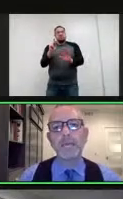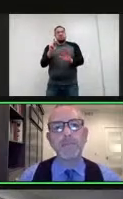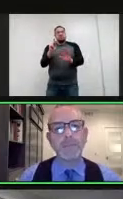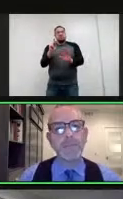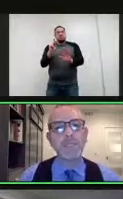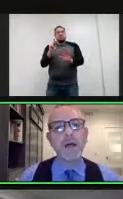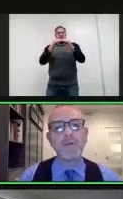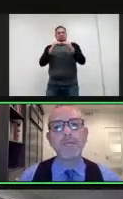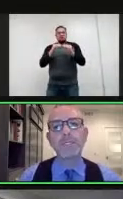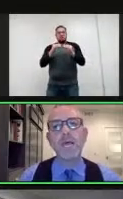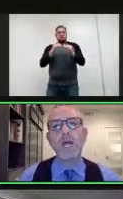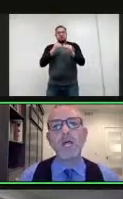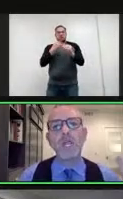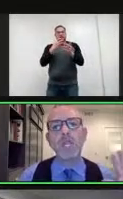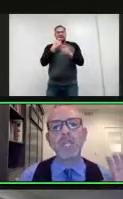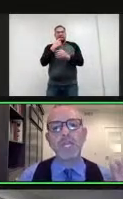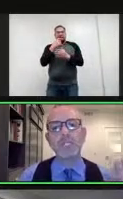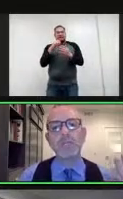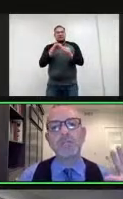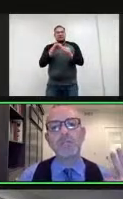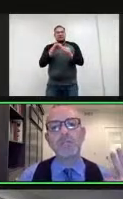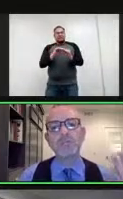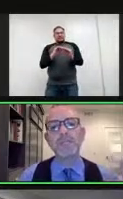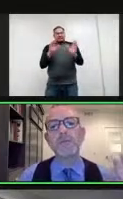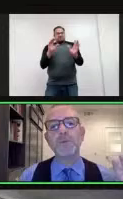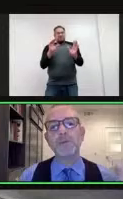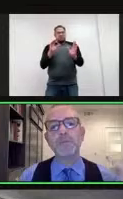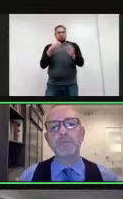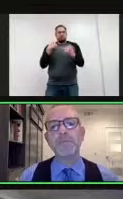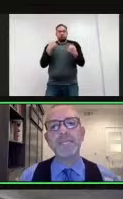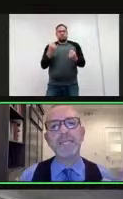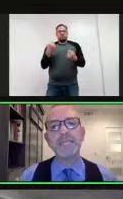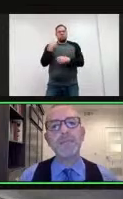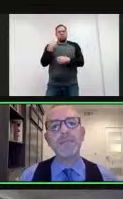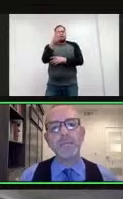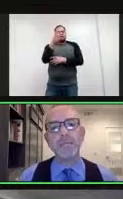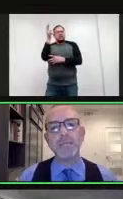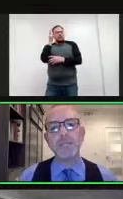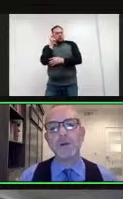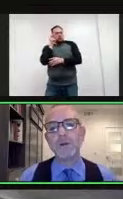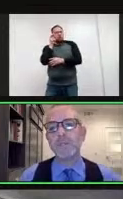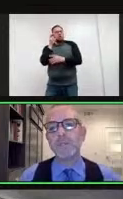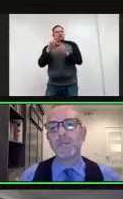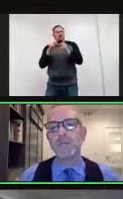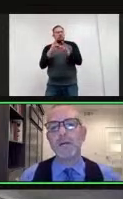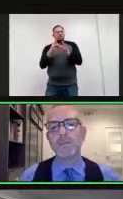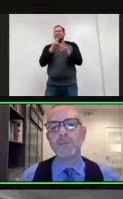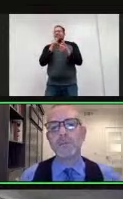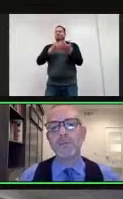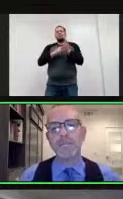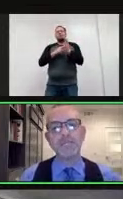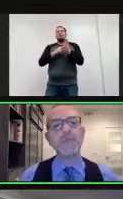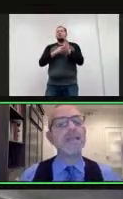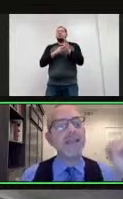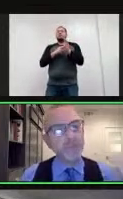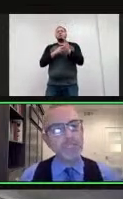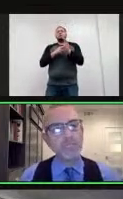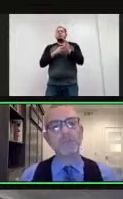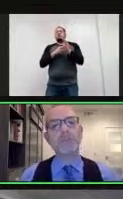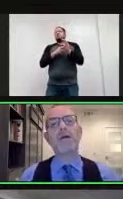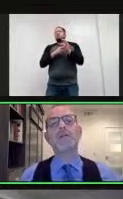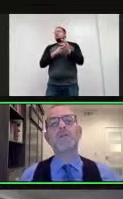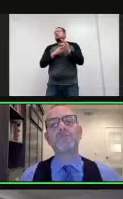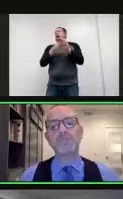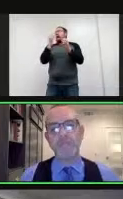want to say, and maybe it's obvious, these are the strengths that we hear in the district. It doesn't mean that there aren't, it doesn't mean that every